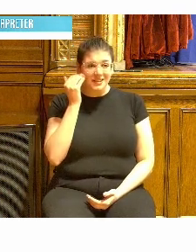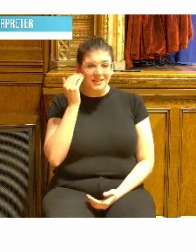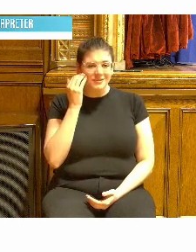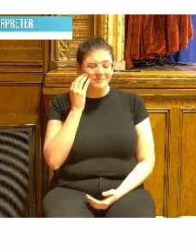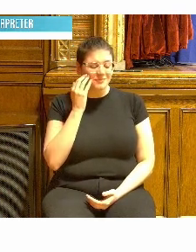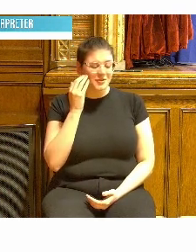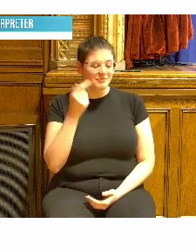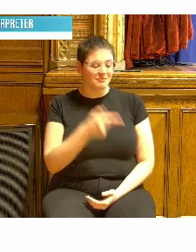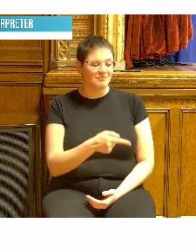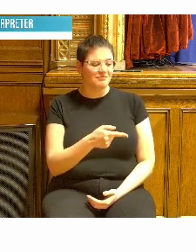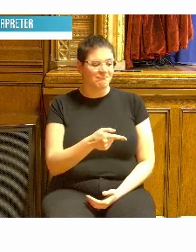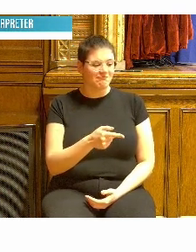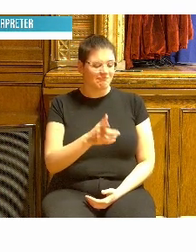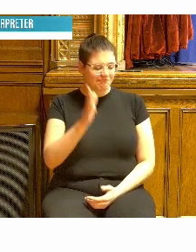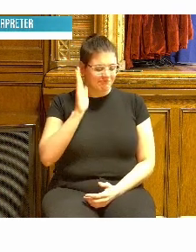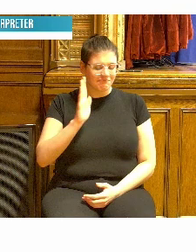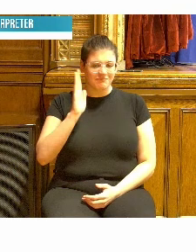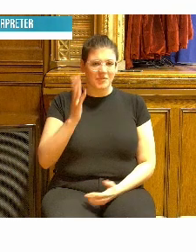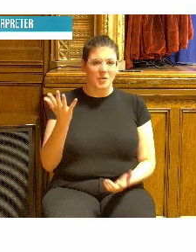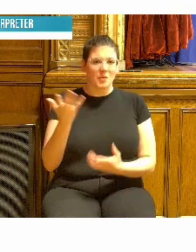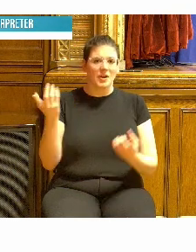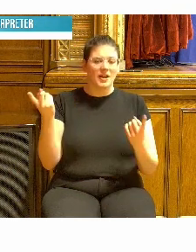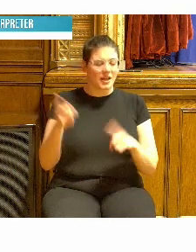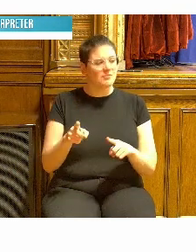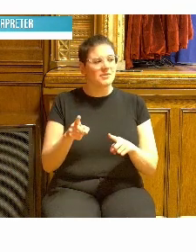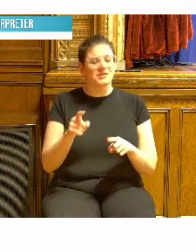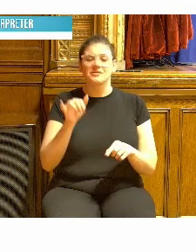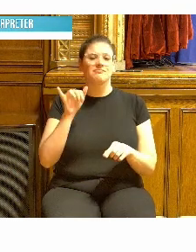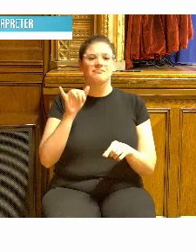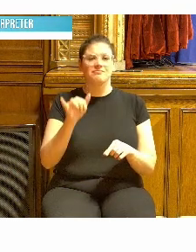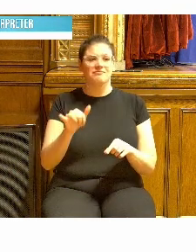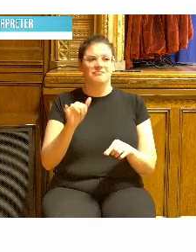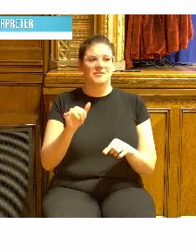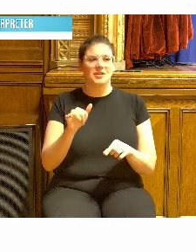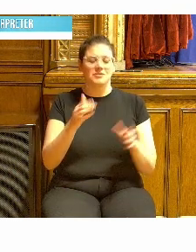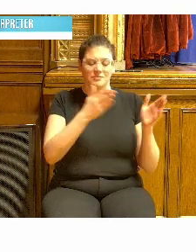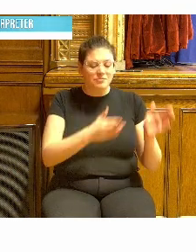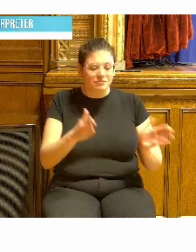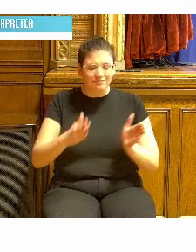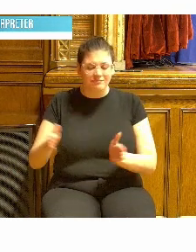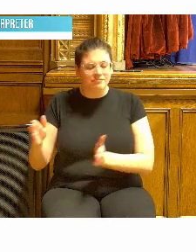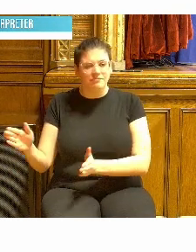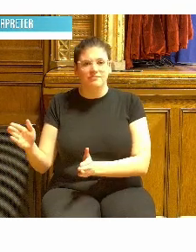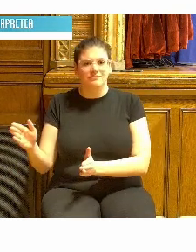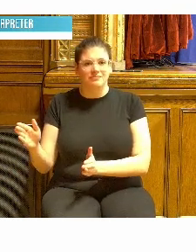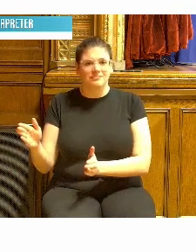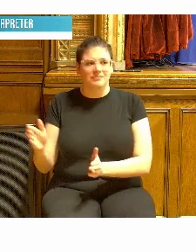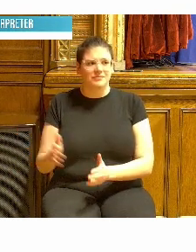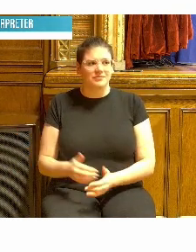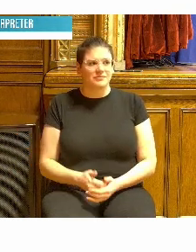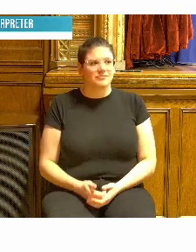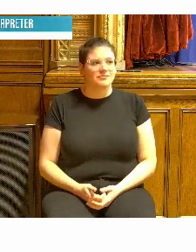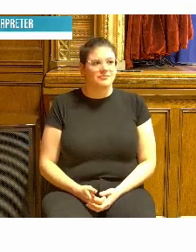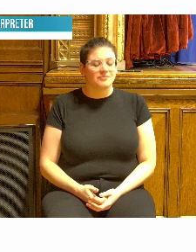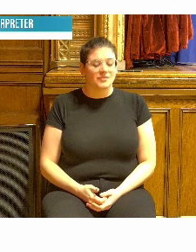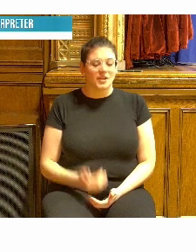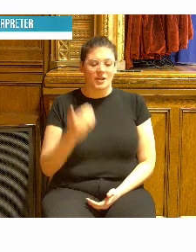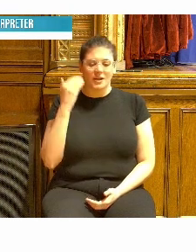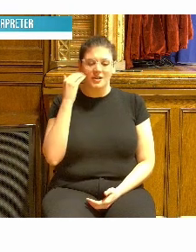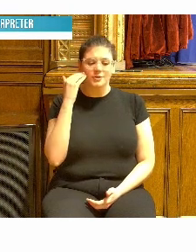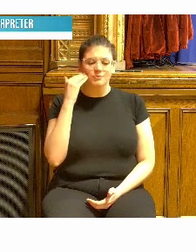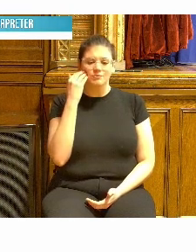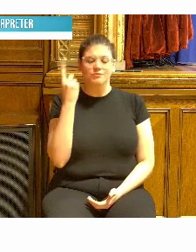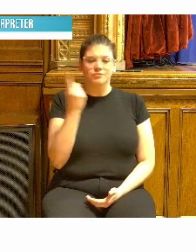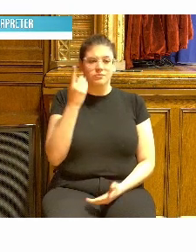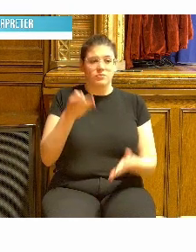happened to us was by design. And I know that the only way we're gonna